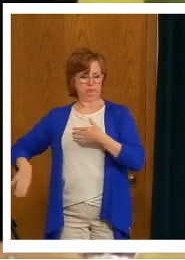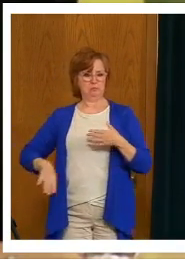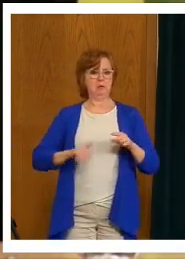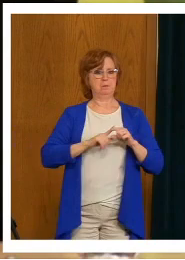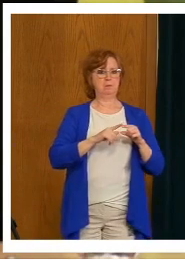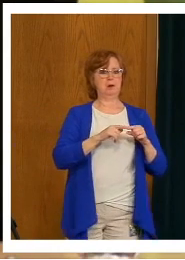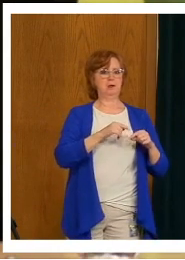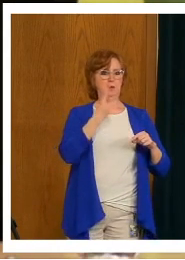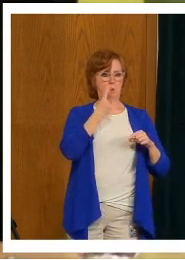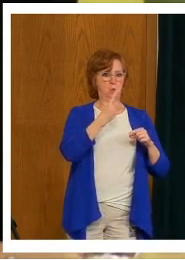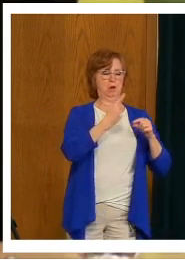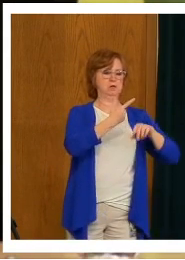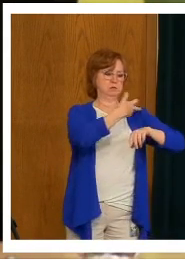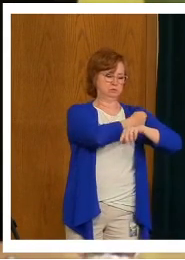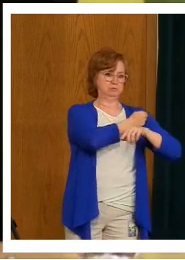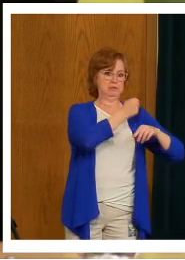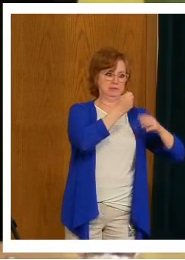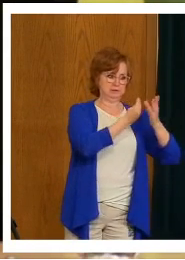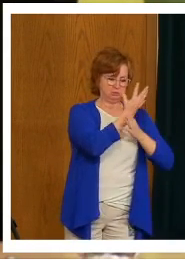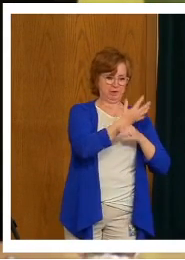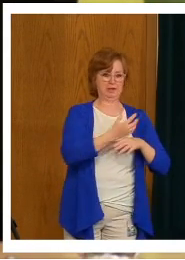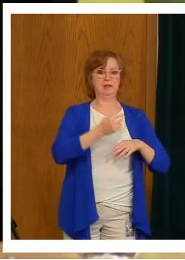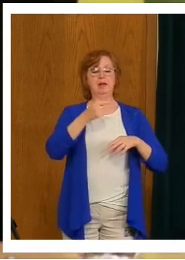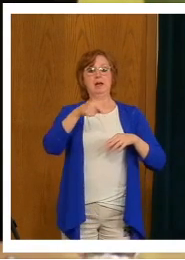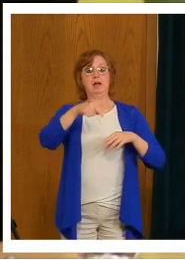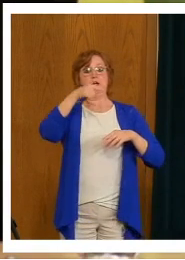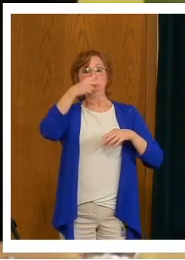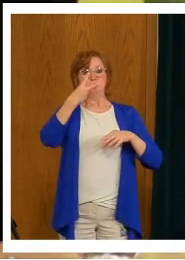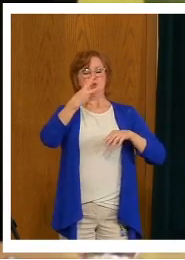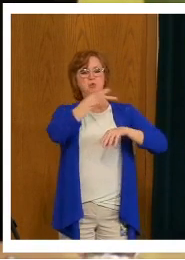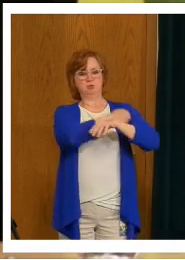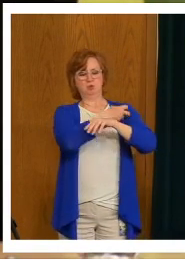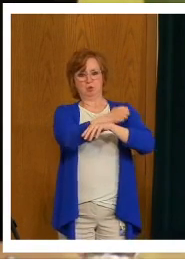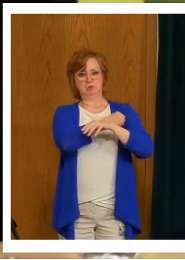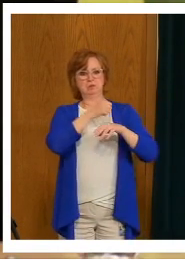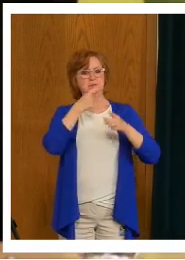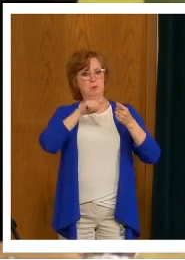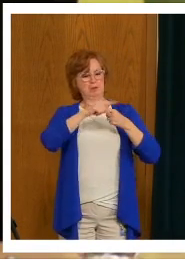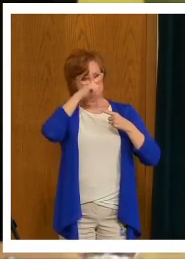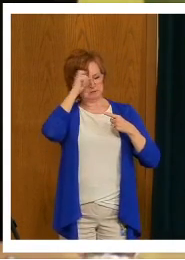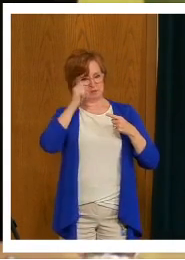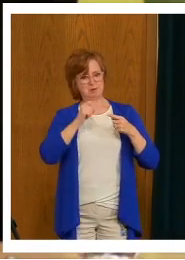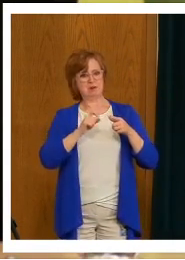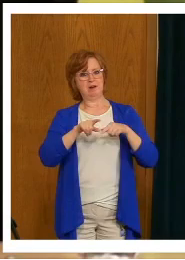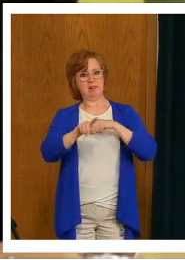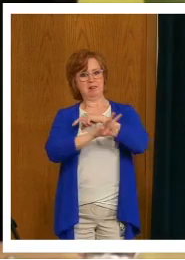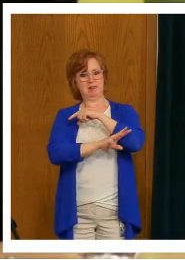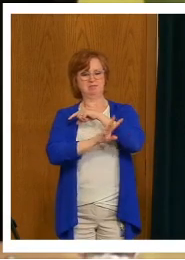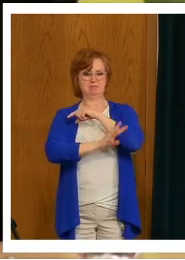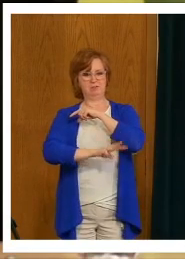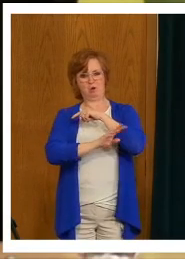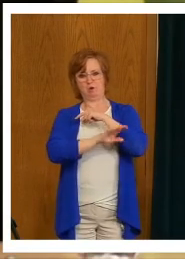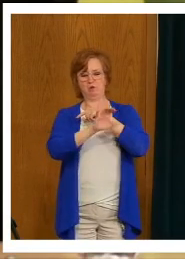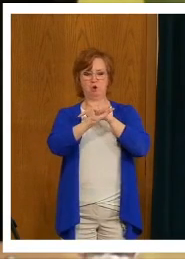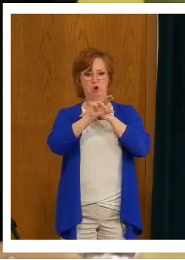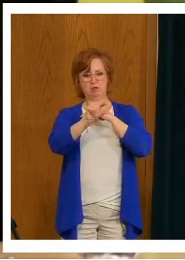ultimately a two-dose summer, and filling our Mosaic Stadium with a number of people sometime late summer and going